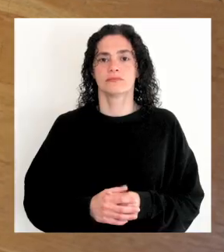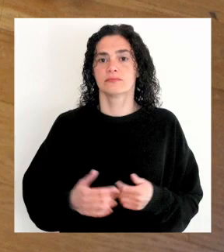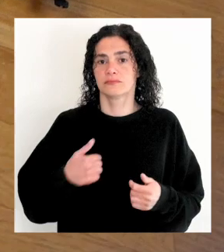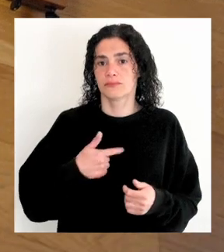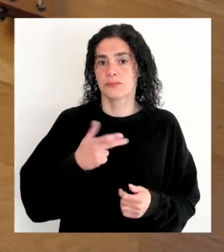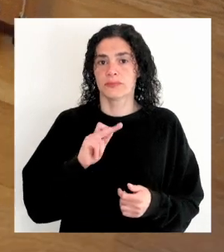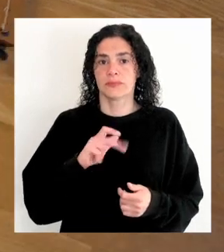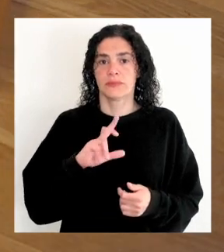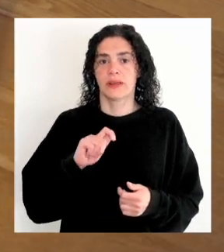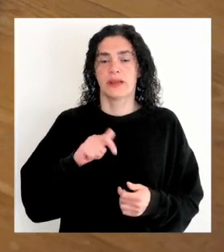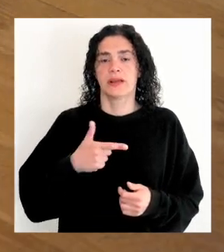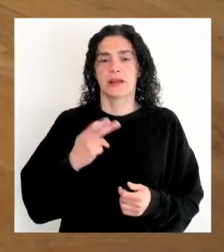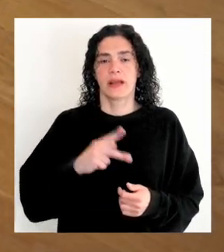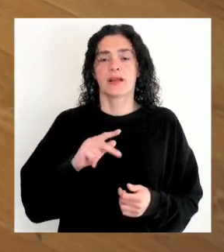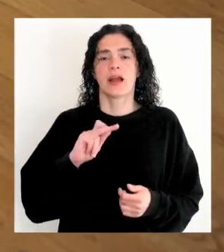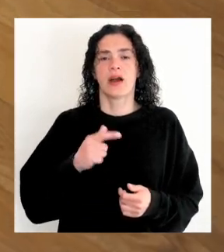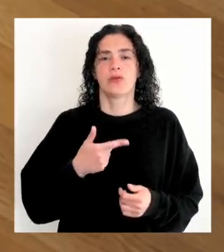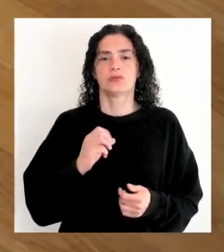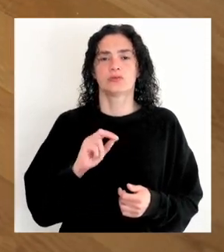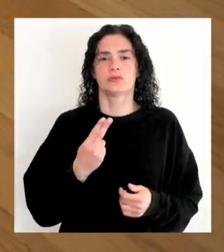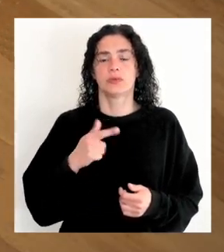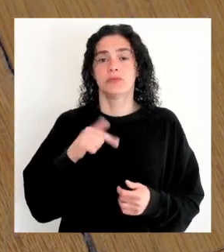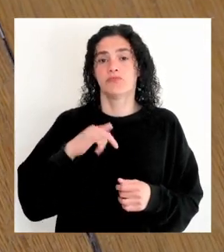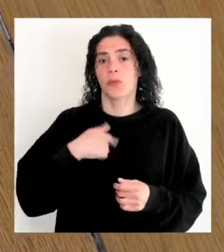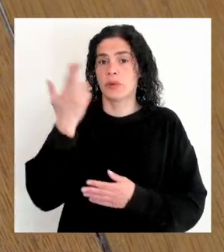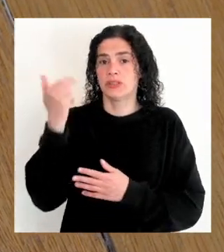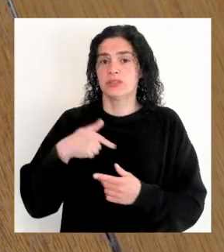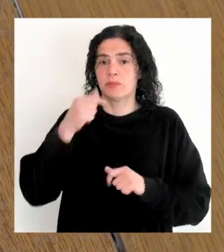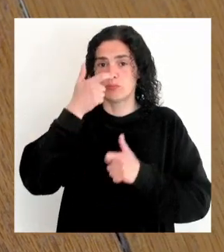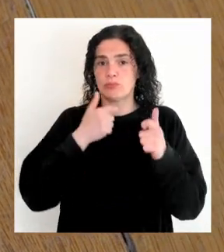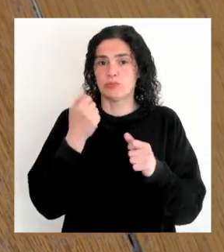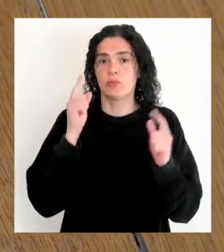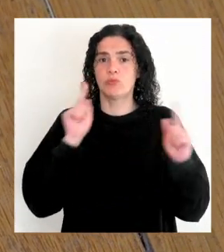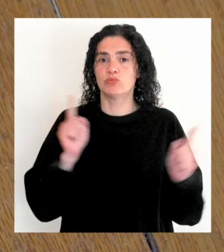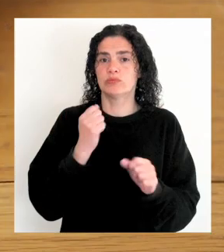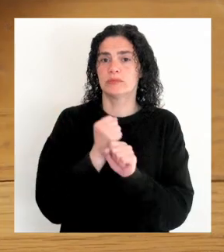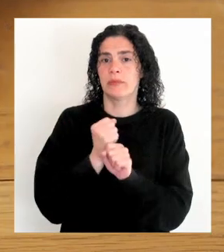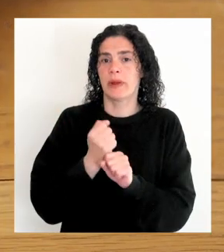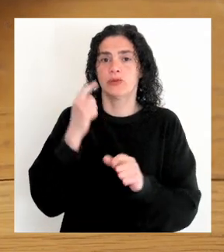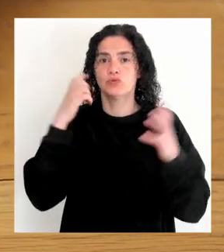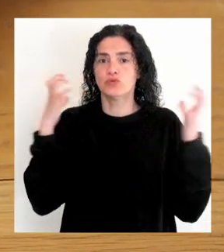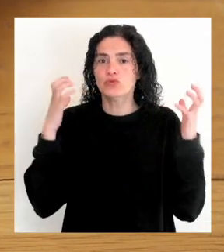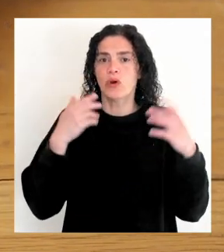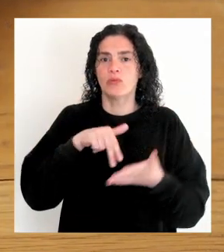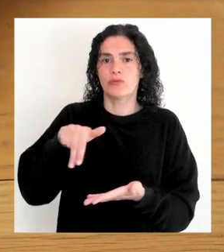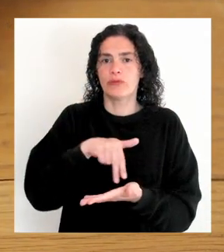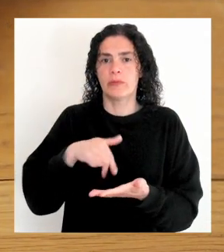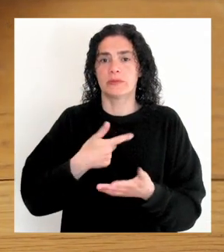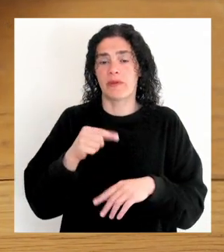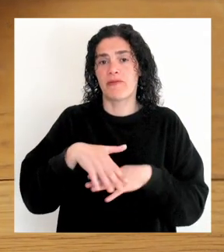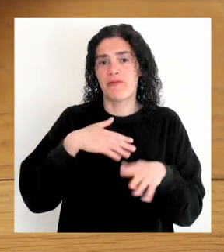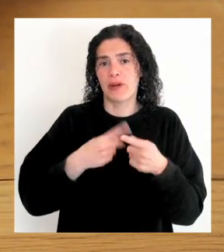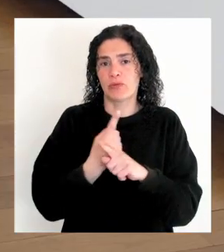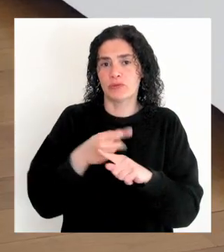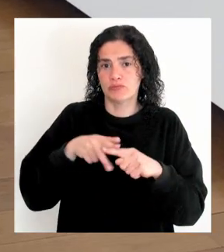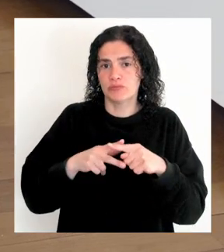I'm Tarek Atoui, and I'm an artist and musician working with sound, performance, instrument making, and